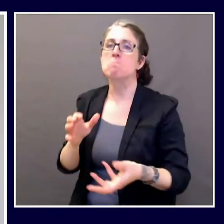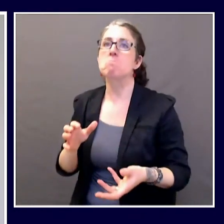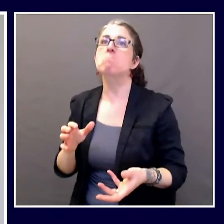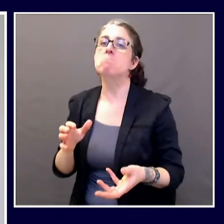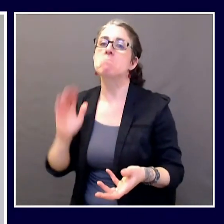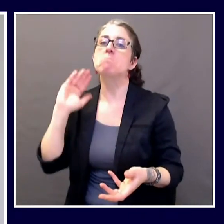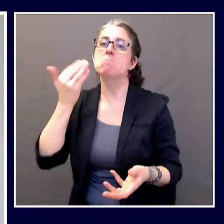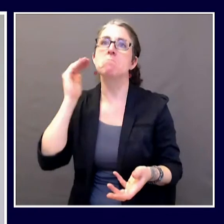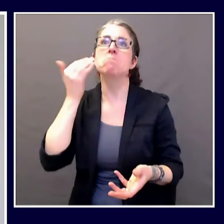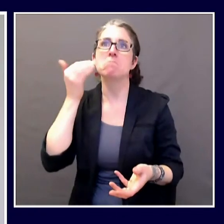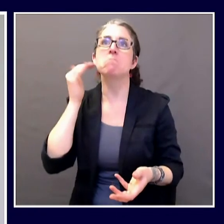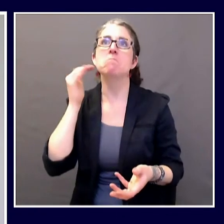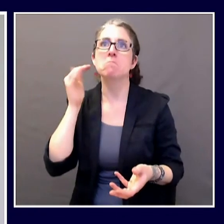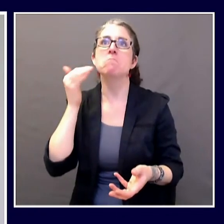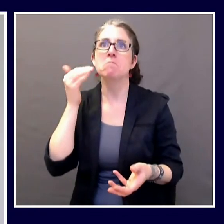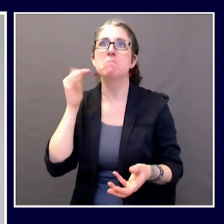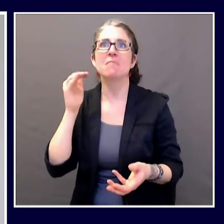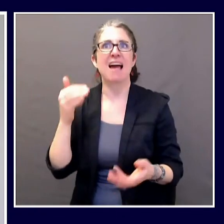to stick with that.